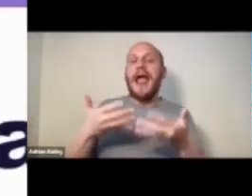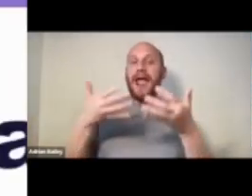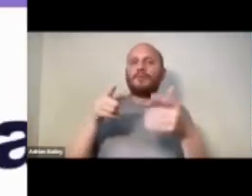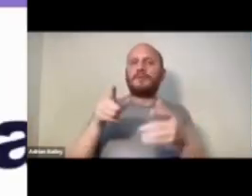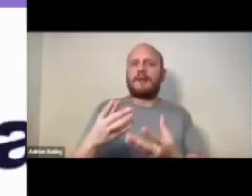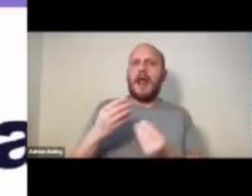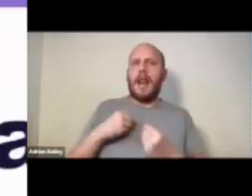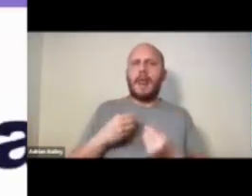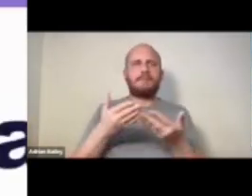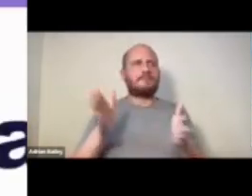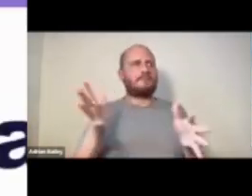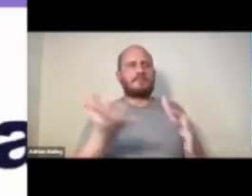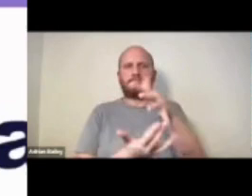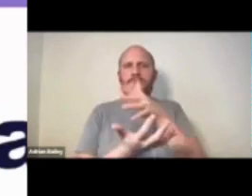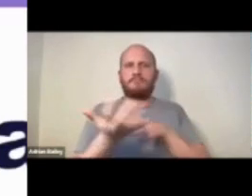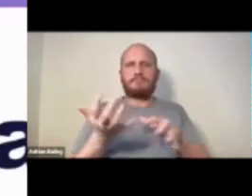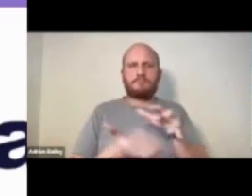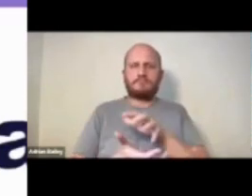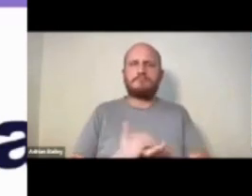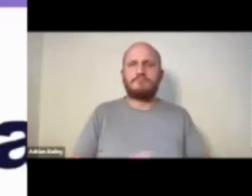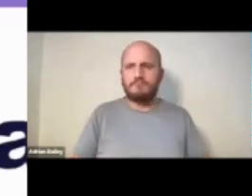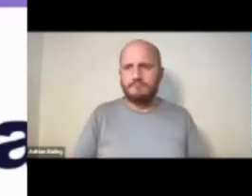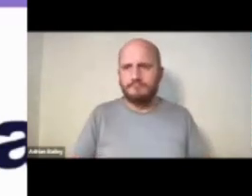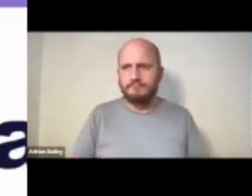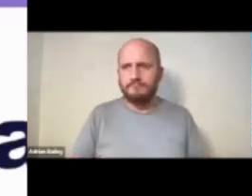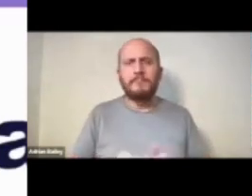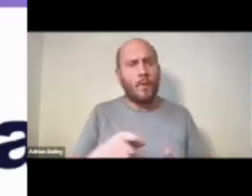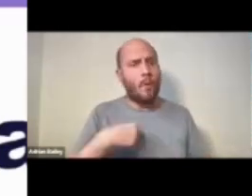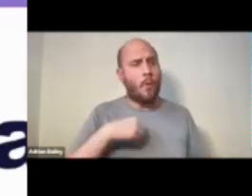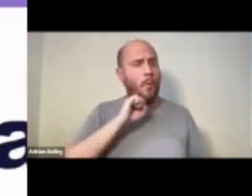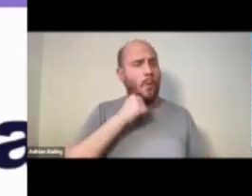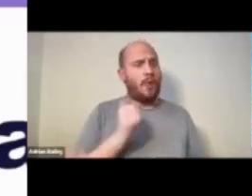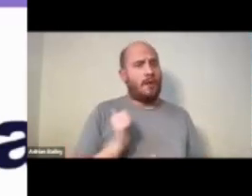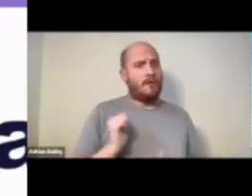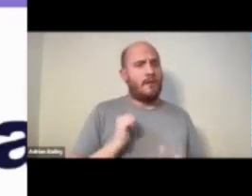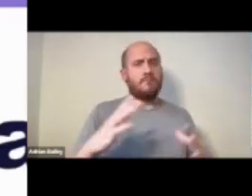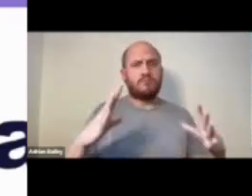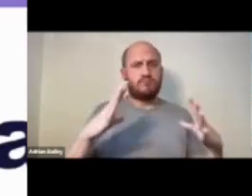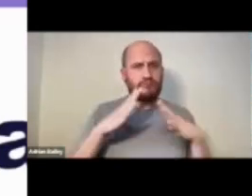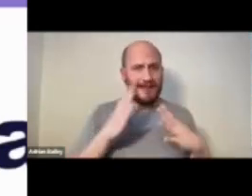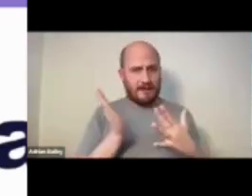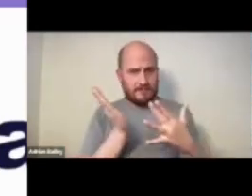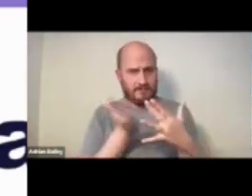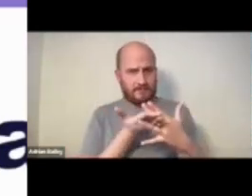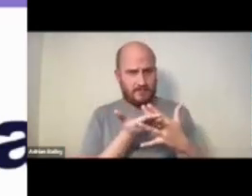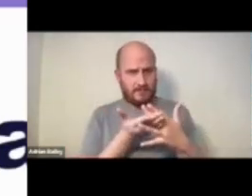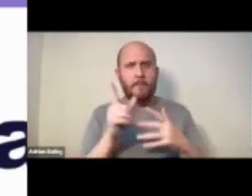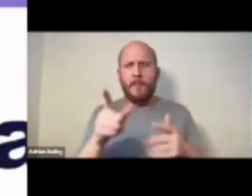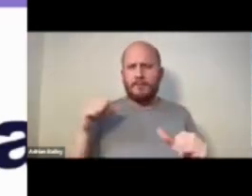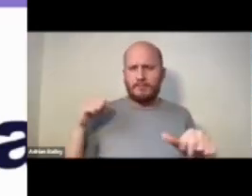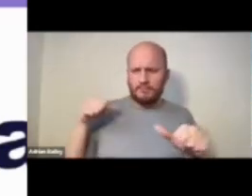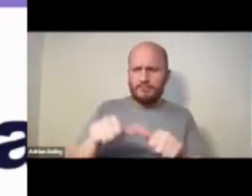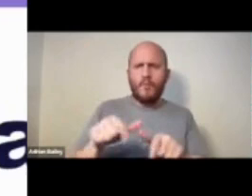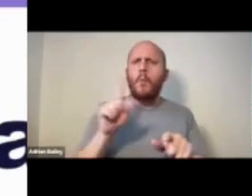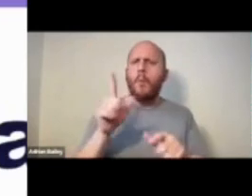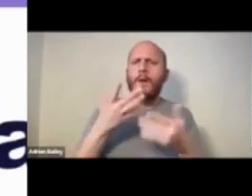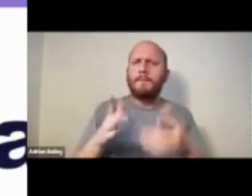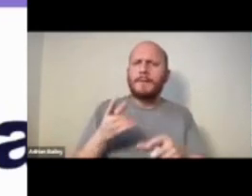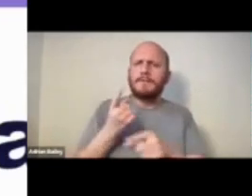So we're about to go on our break. I'll just list what we've covered so far. The purpose of the